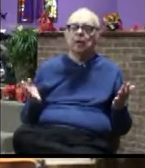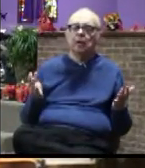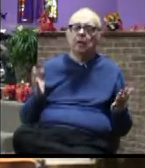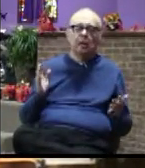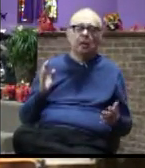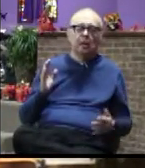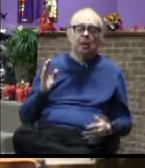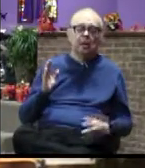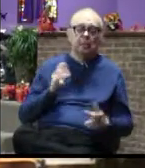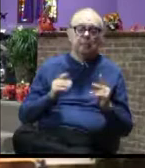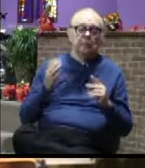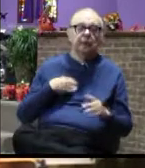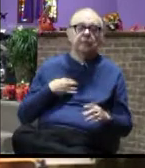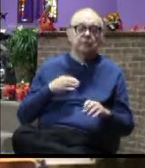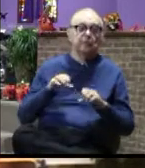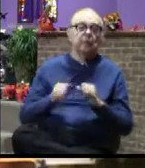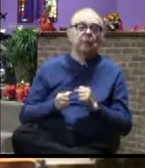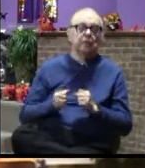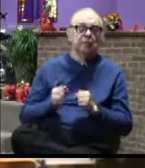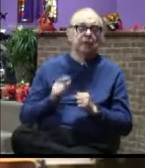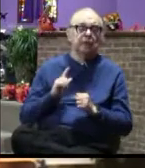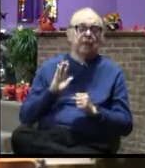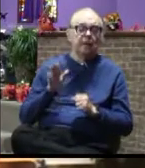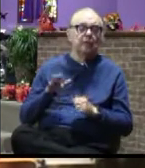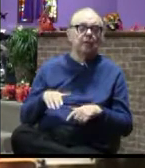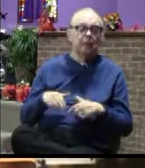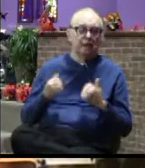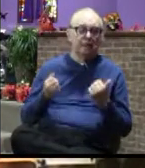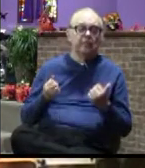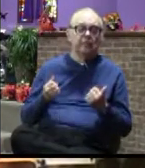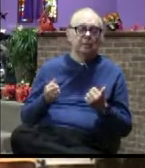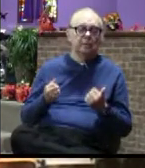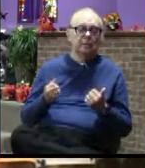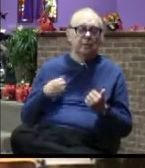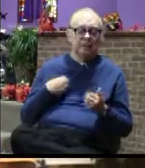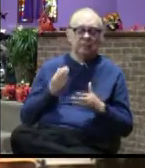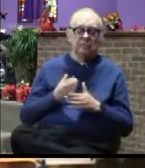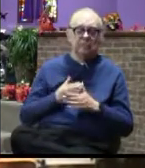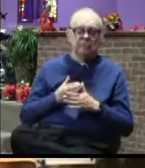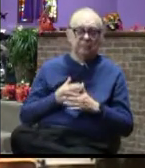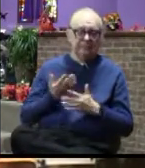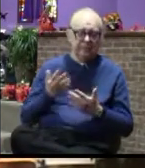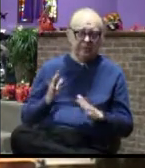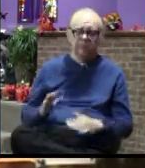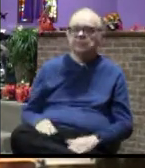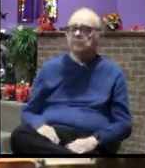they're going to have some brokenness in your life I was sharing